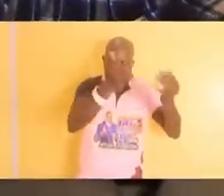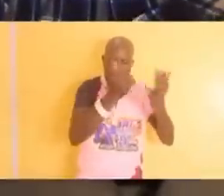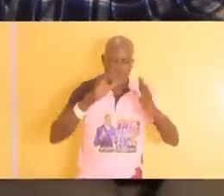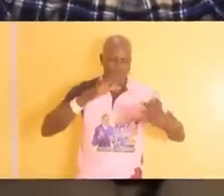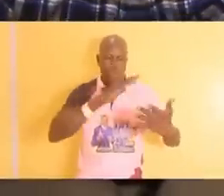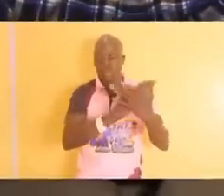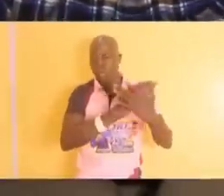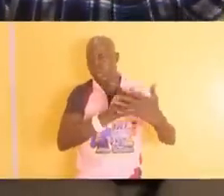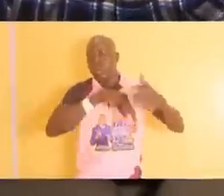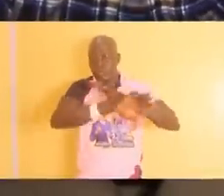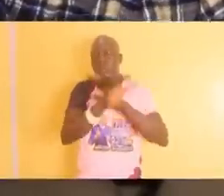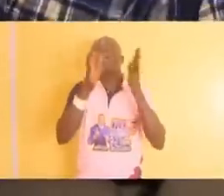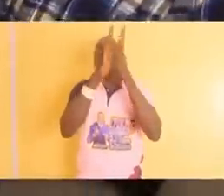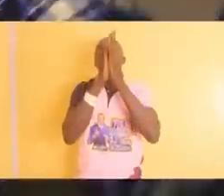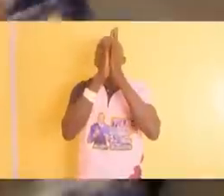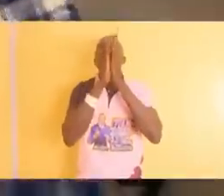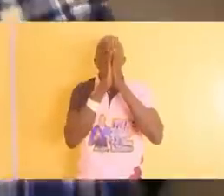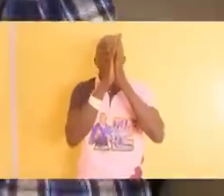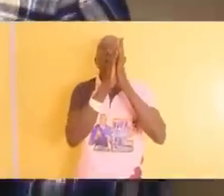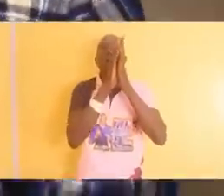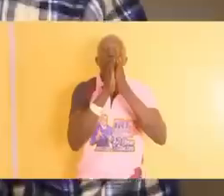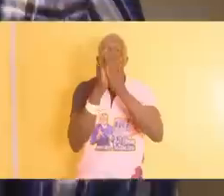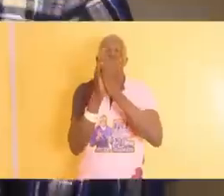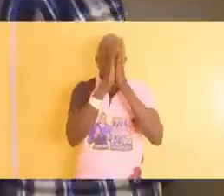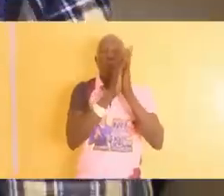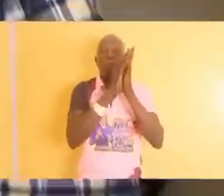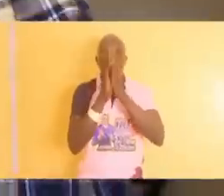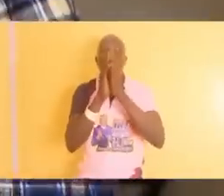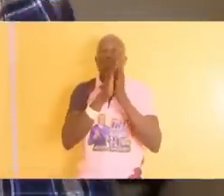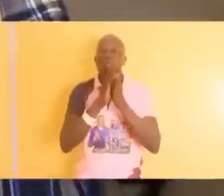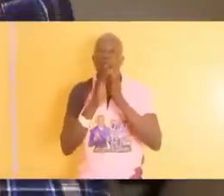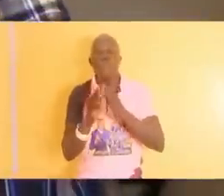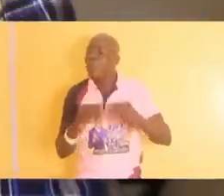I'm unstoppable.